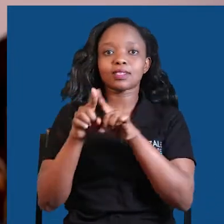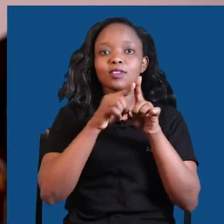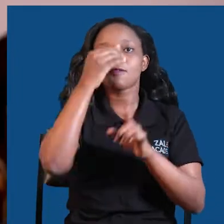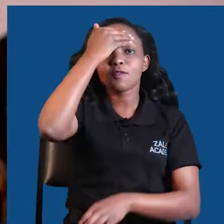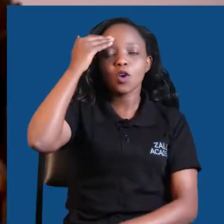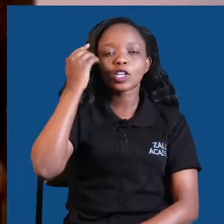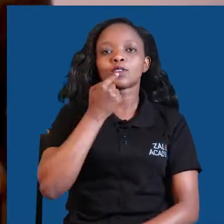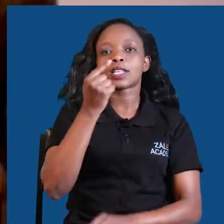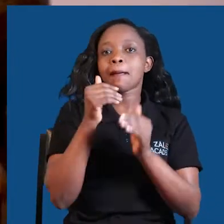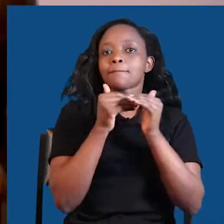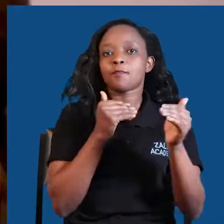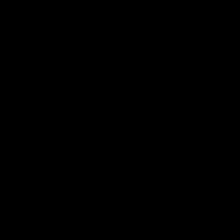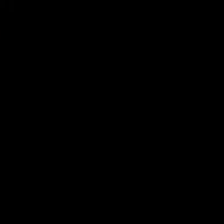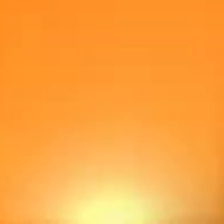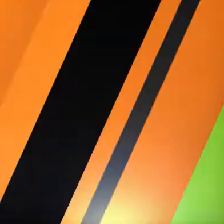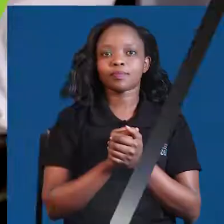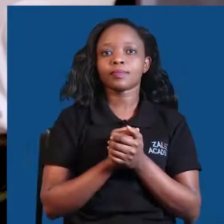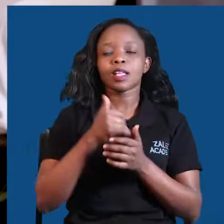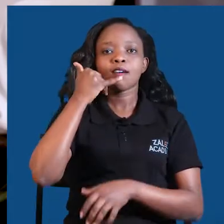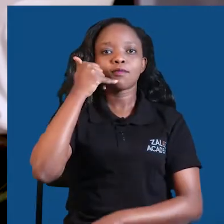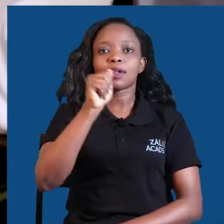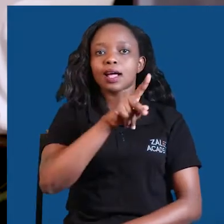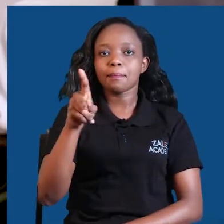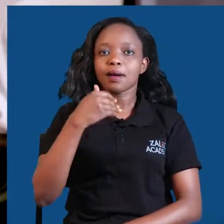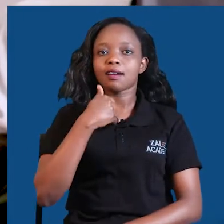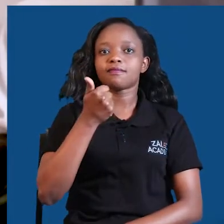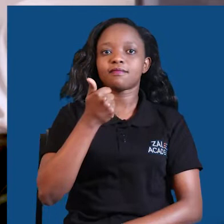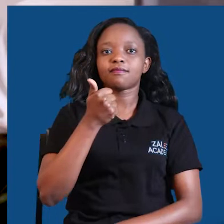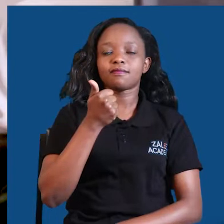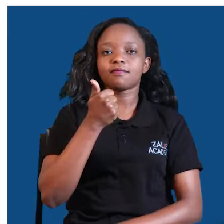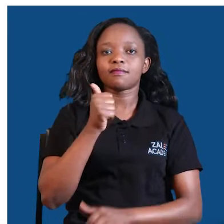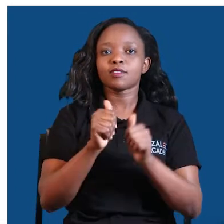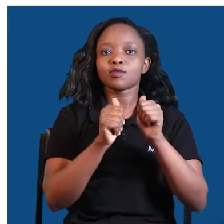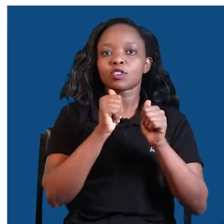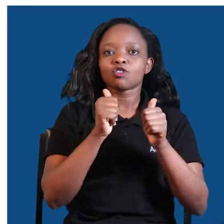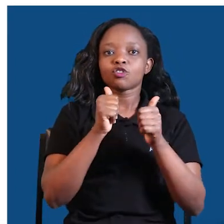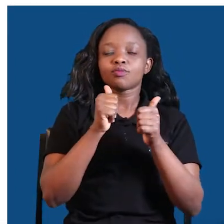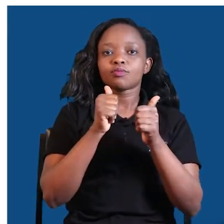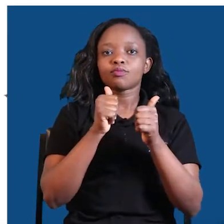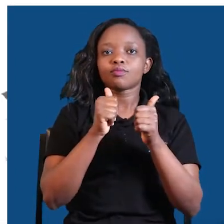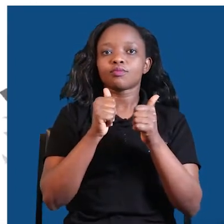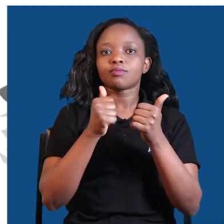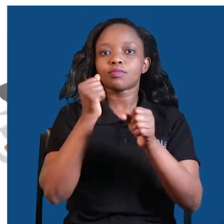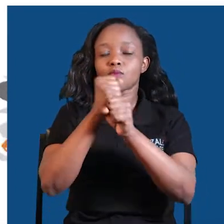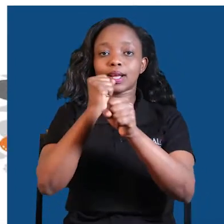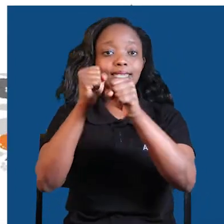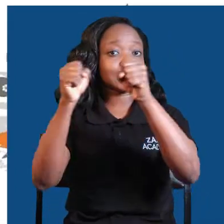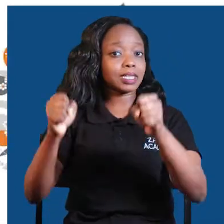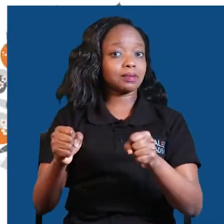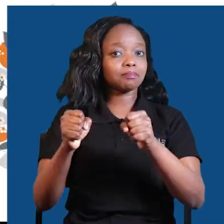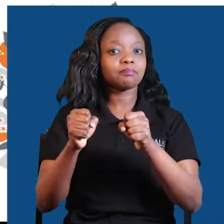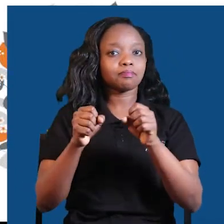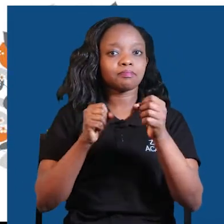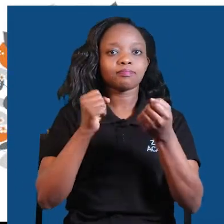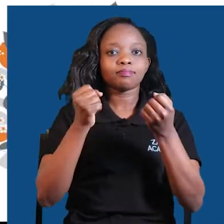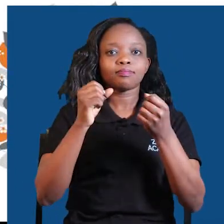something that I also forgot to mention. Mobile applications, we have Android, which are phones that run on the Android operating